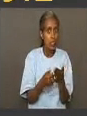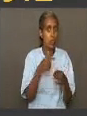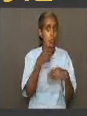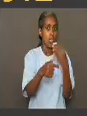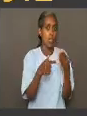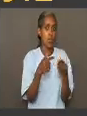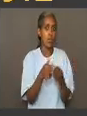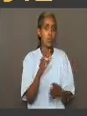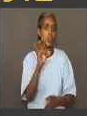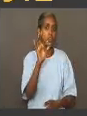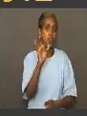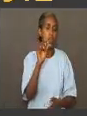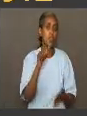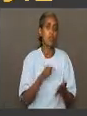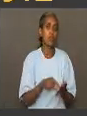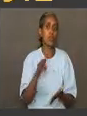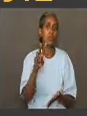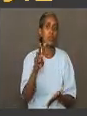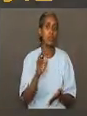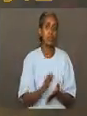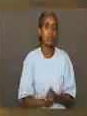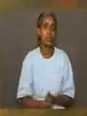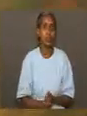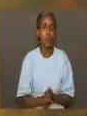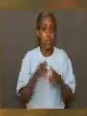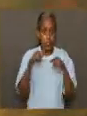about 9.2.